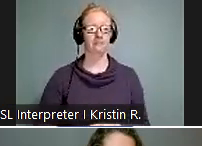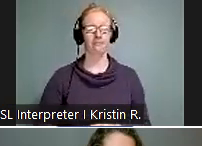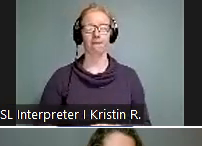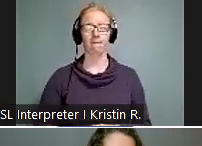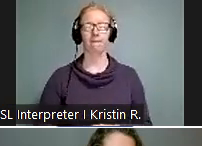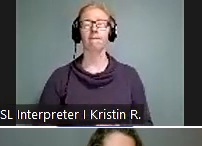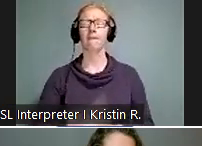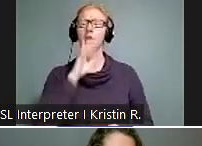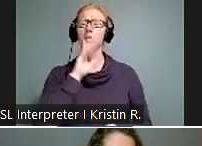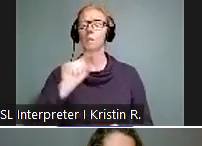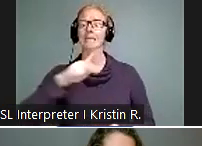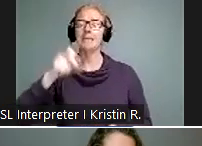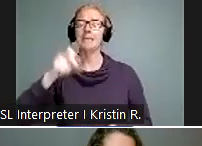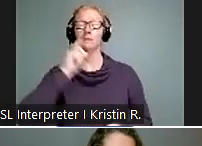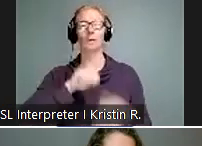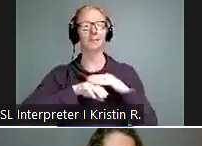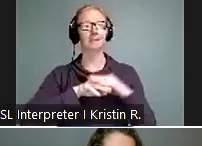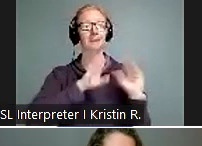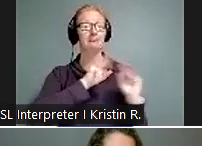for accessible meetings and events.